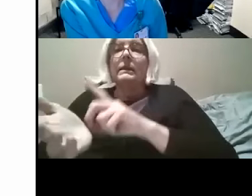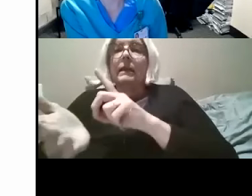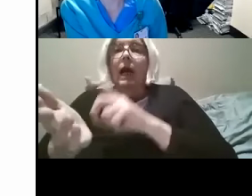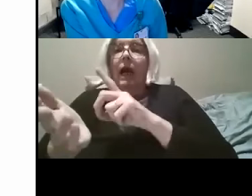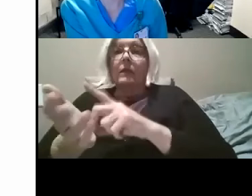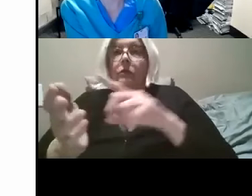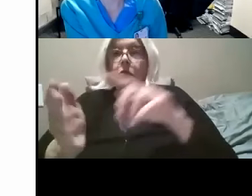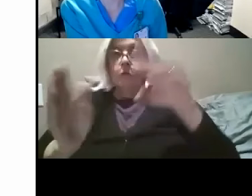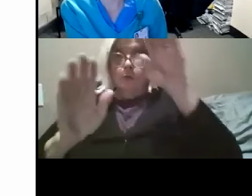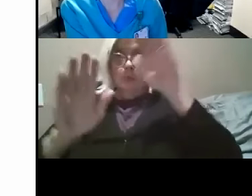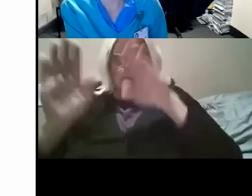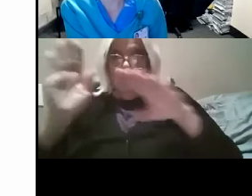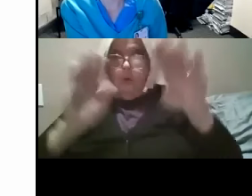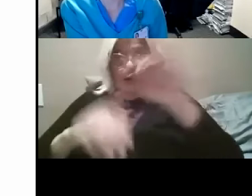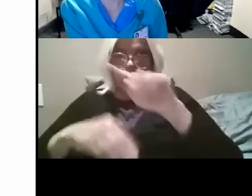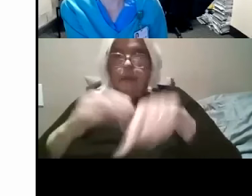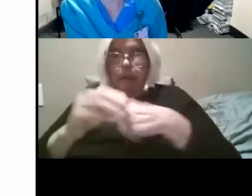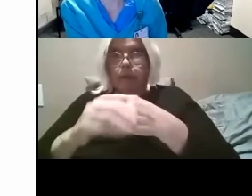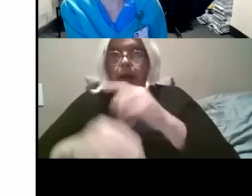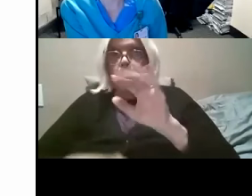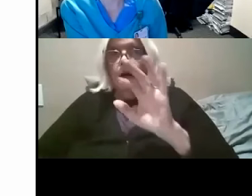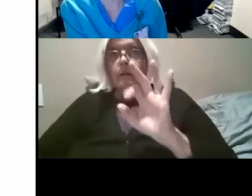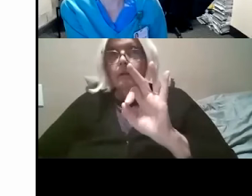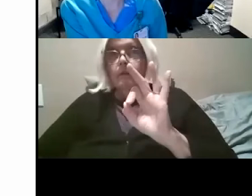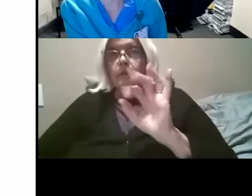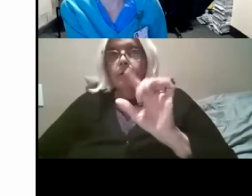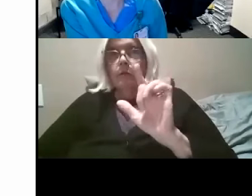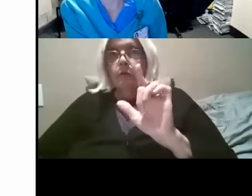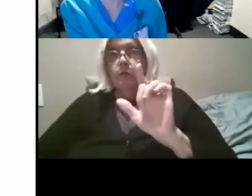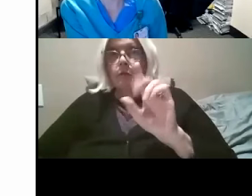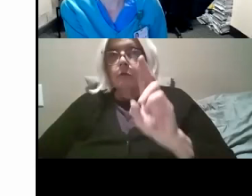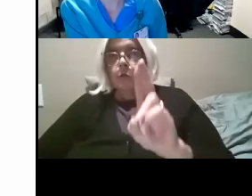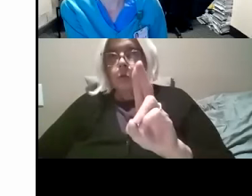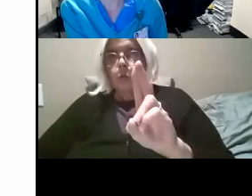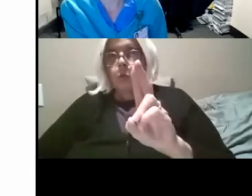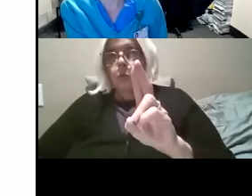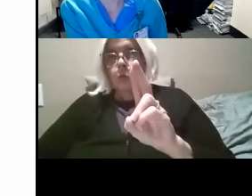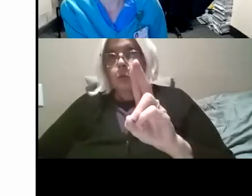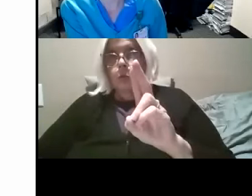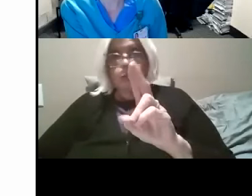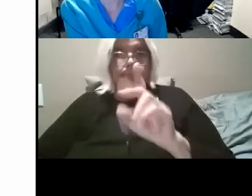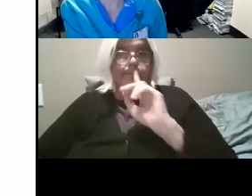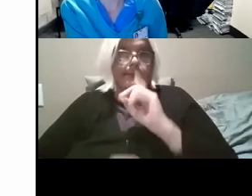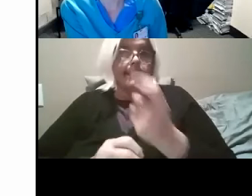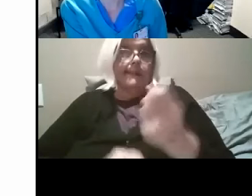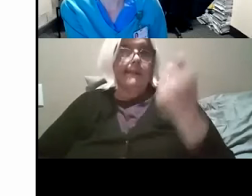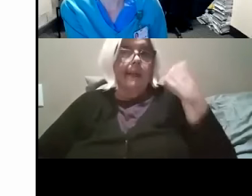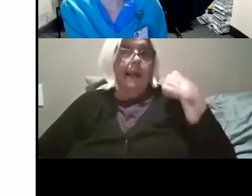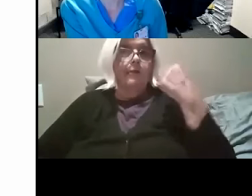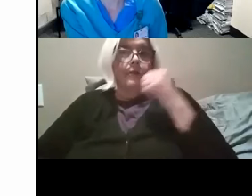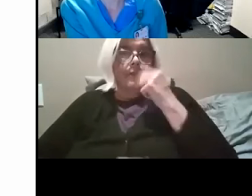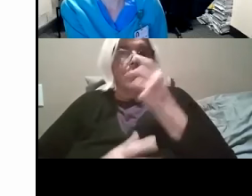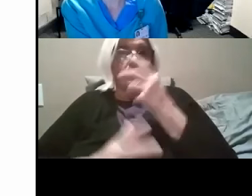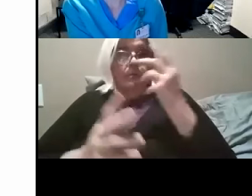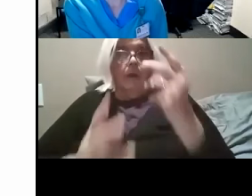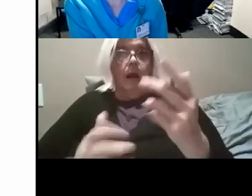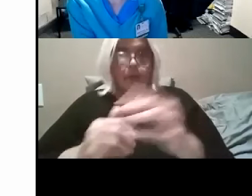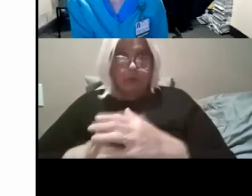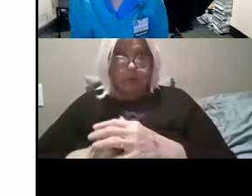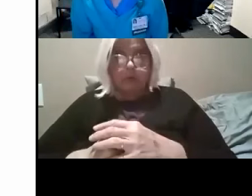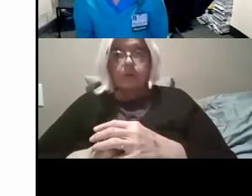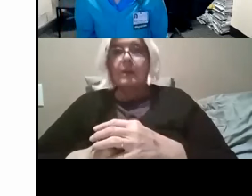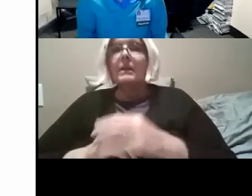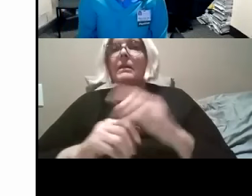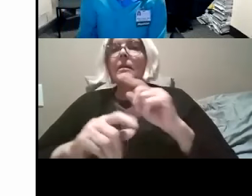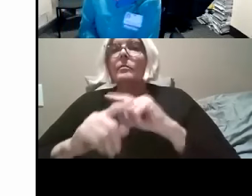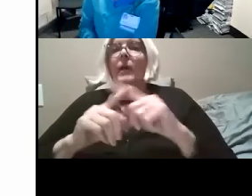I'm sure most of you are parents who have been experiencing a kind of wild ride to the start of school